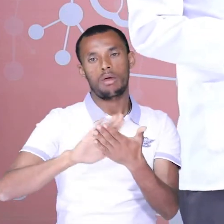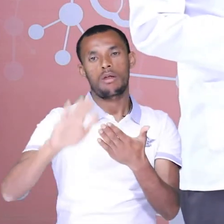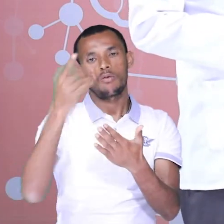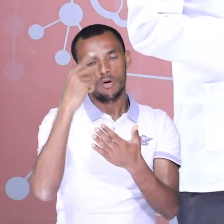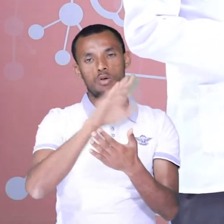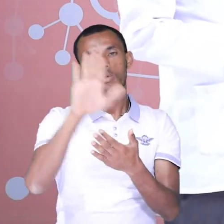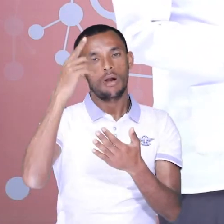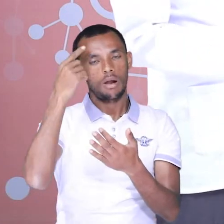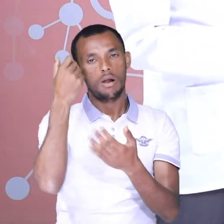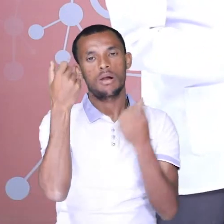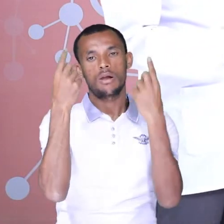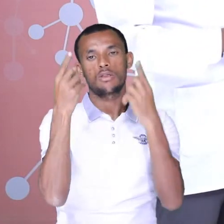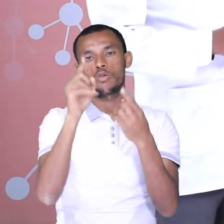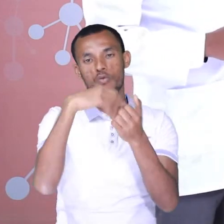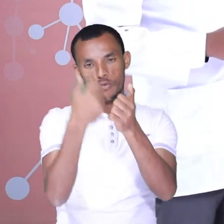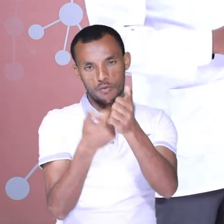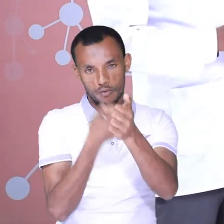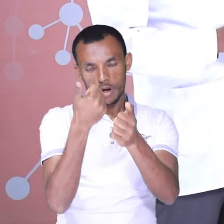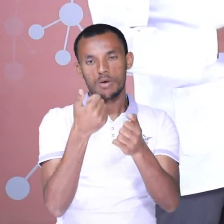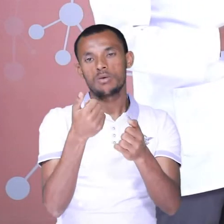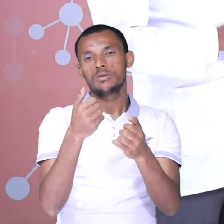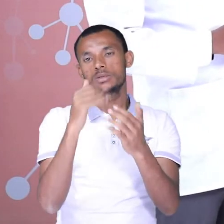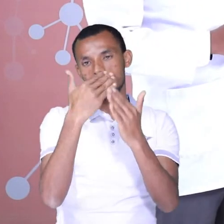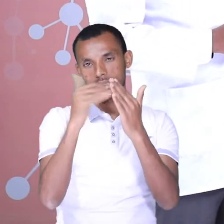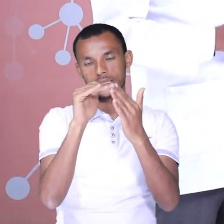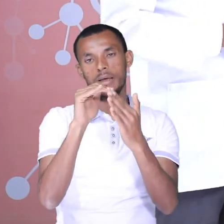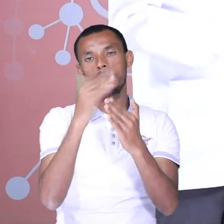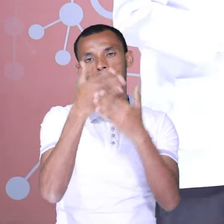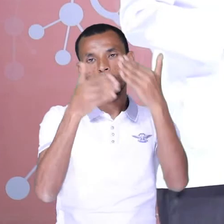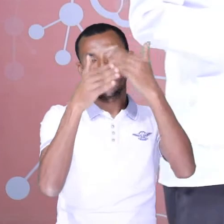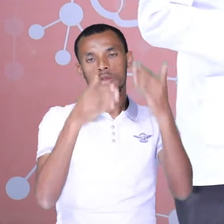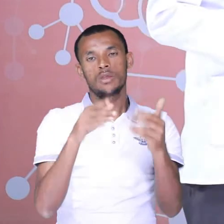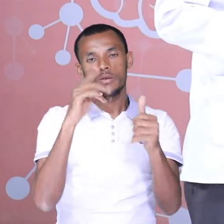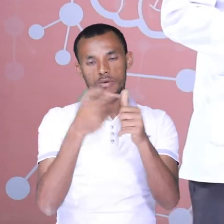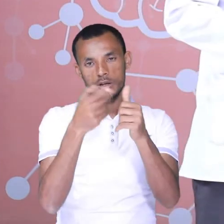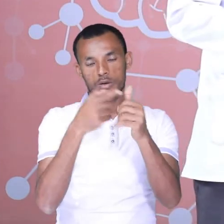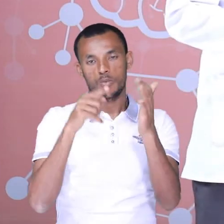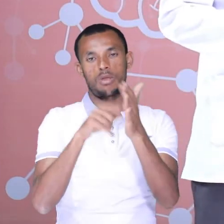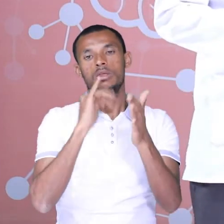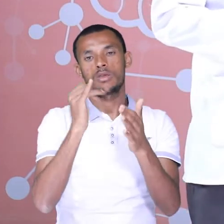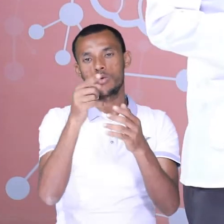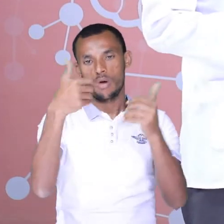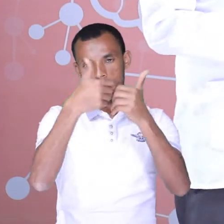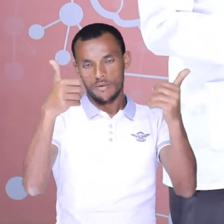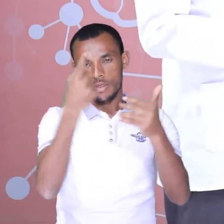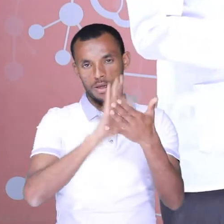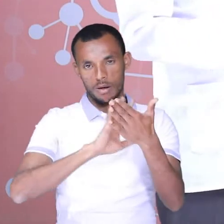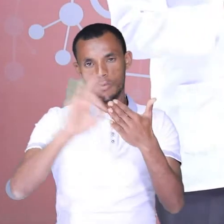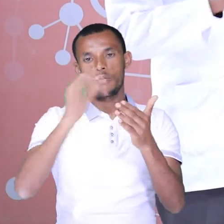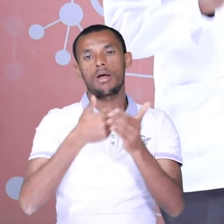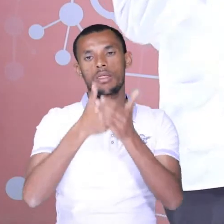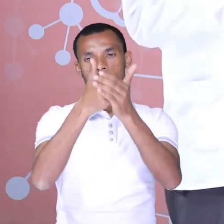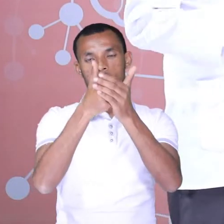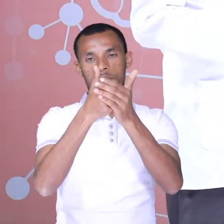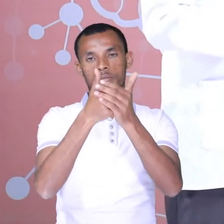your understanding. You have to follow certain steps. The first point is you have to identify the number of atoms